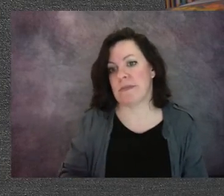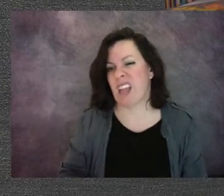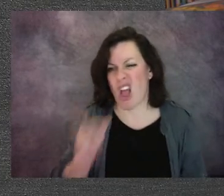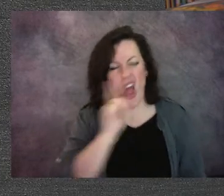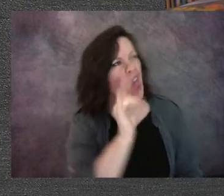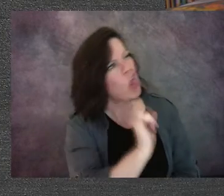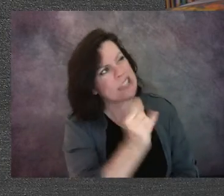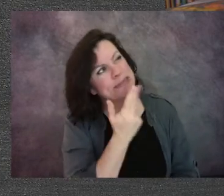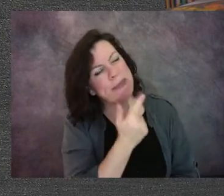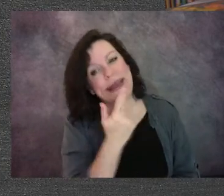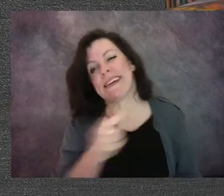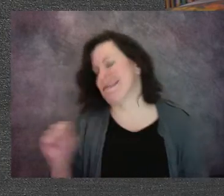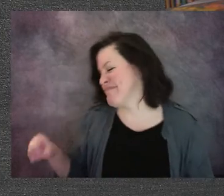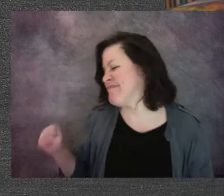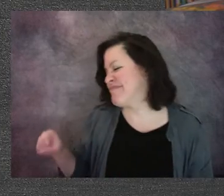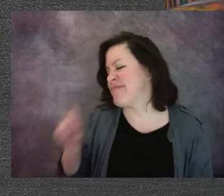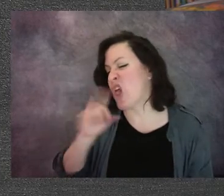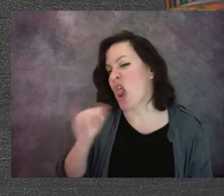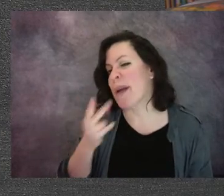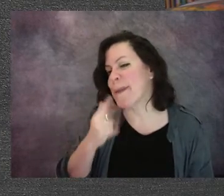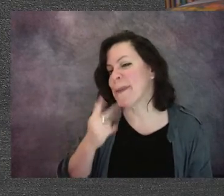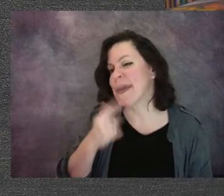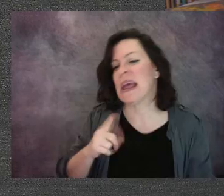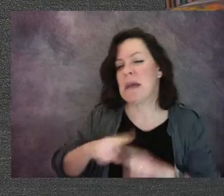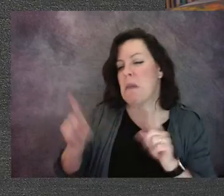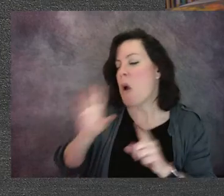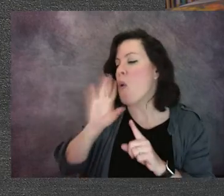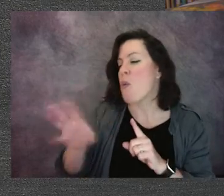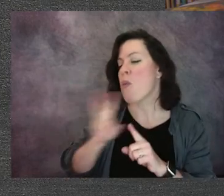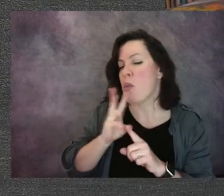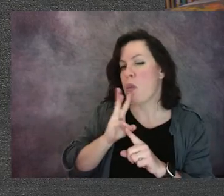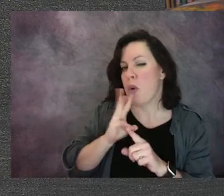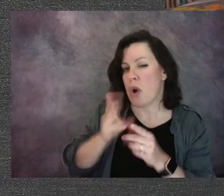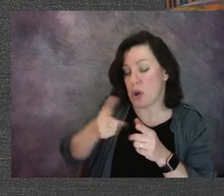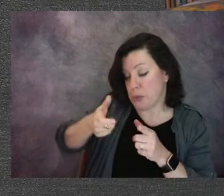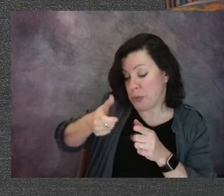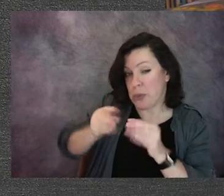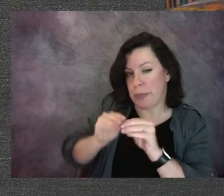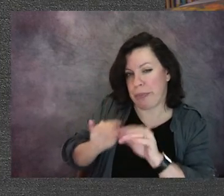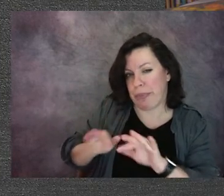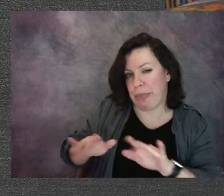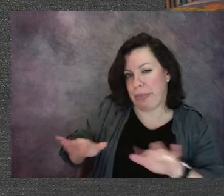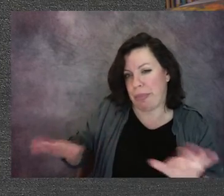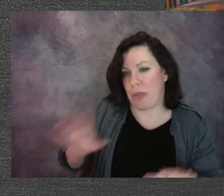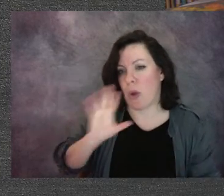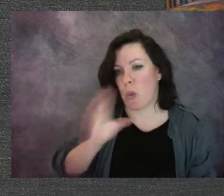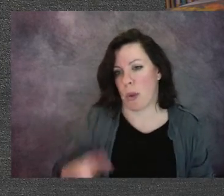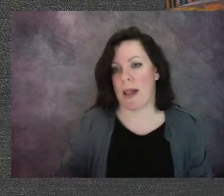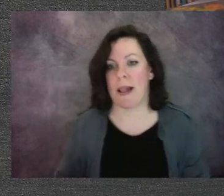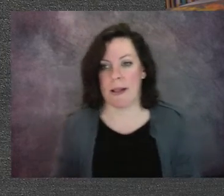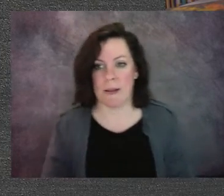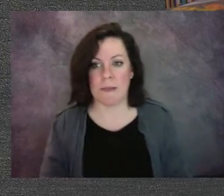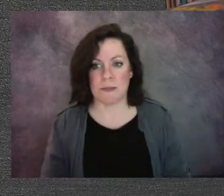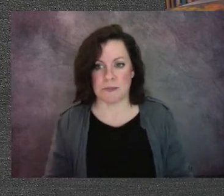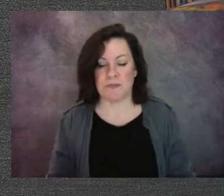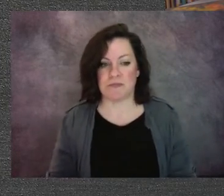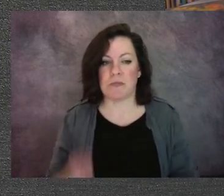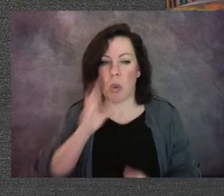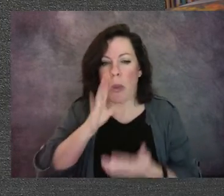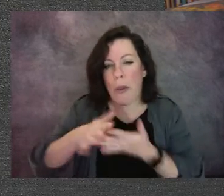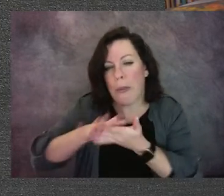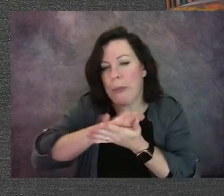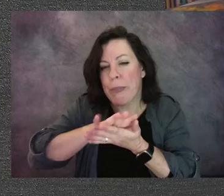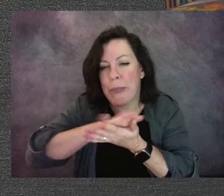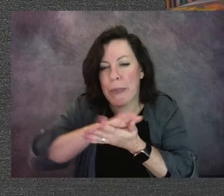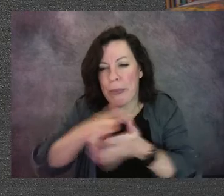Red. That looks like pink. Yeah, it looks like pink because we're going to squirt some water on it, and then our colors are going to blend